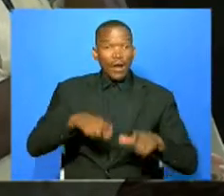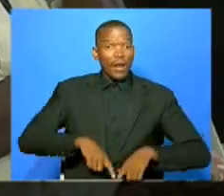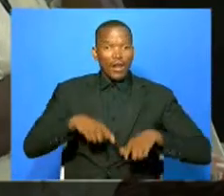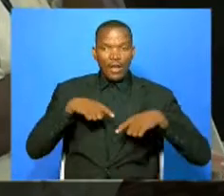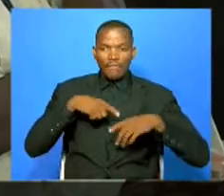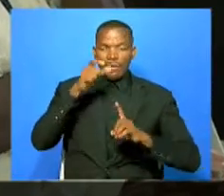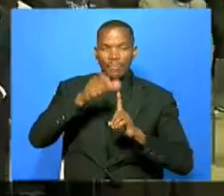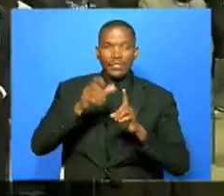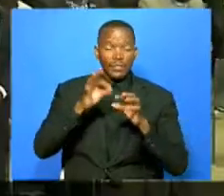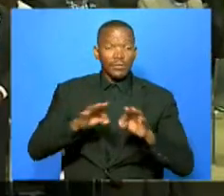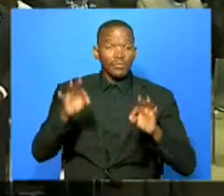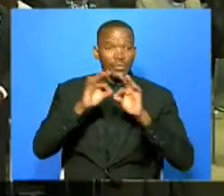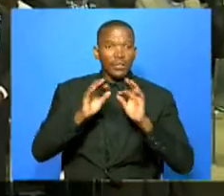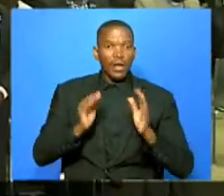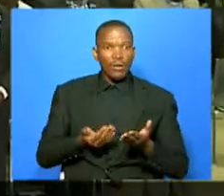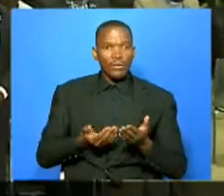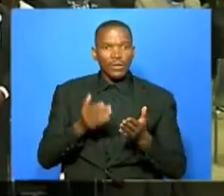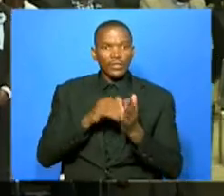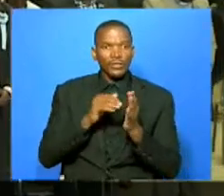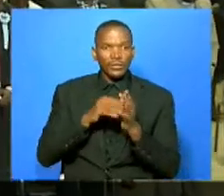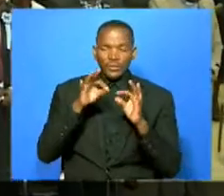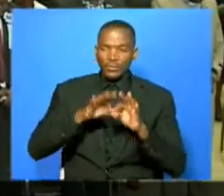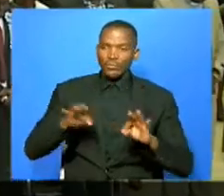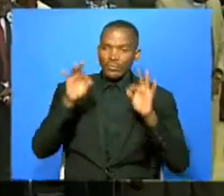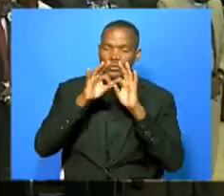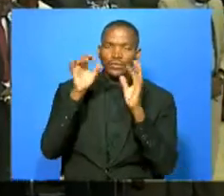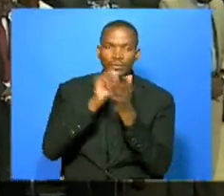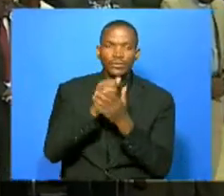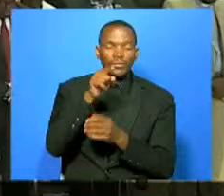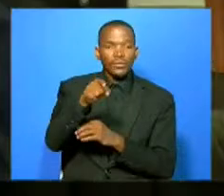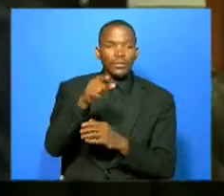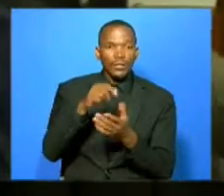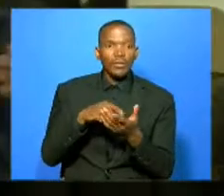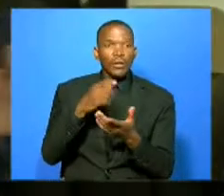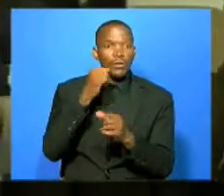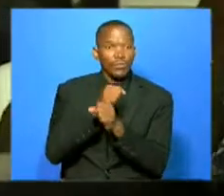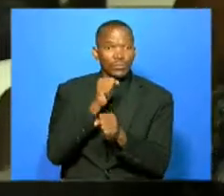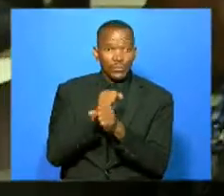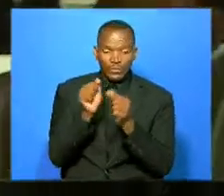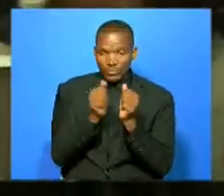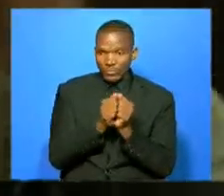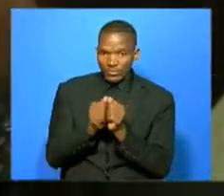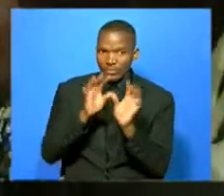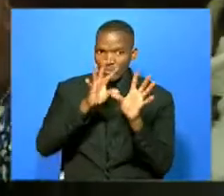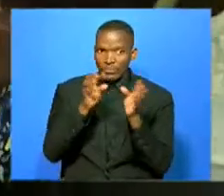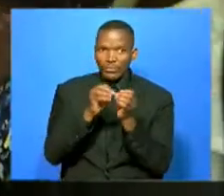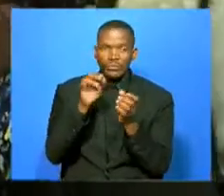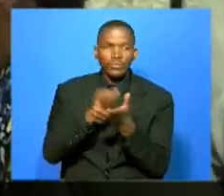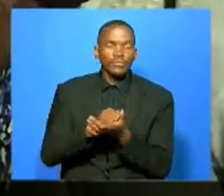leng botlhokwa ka teng mme ebile gape le botlhokwa jwa go kopanna ditiro tsa mohuta o.